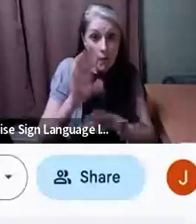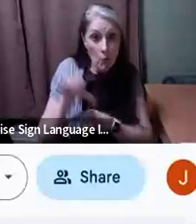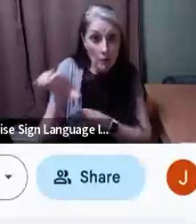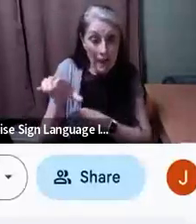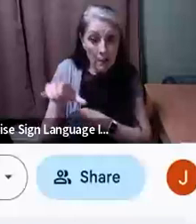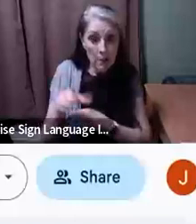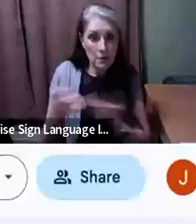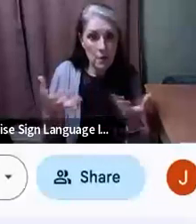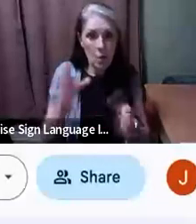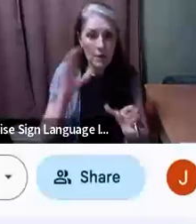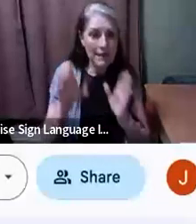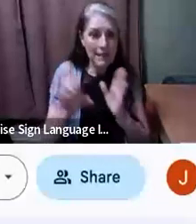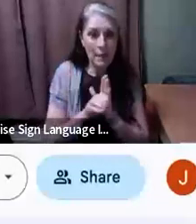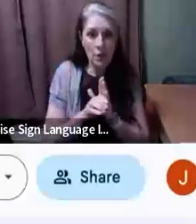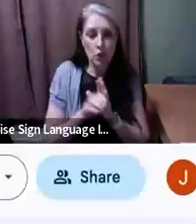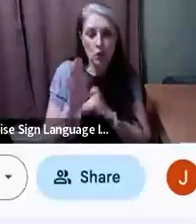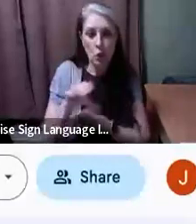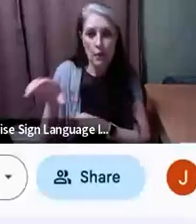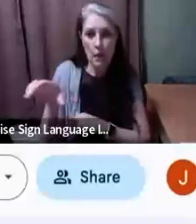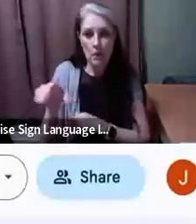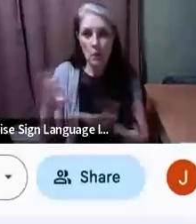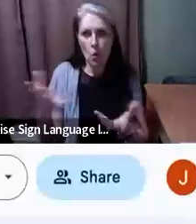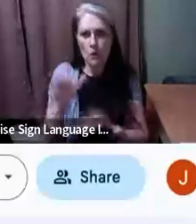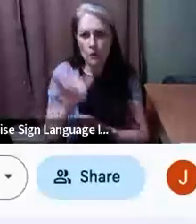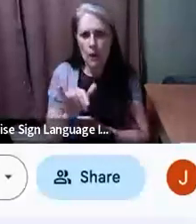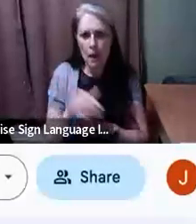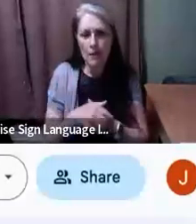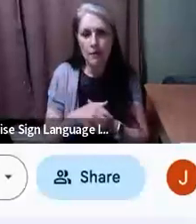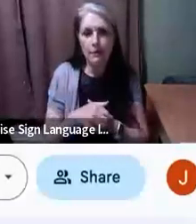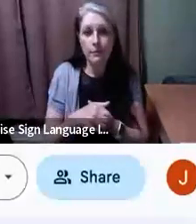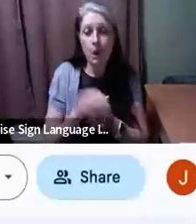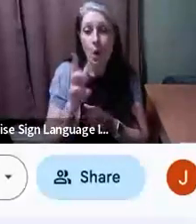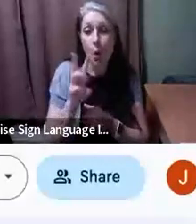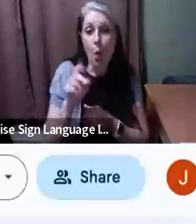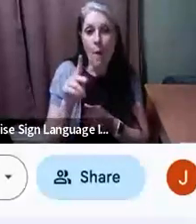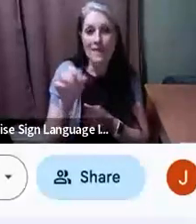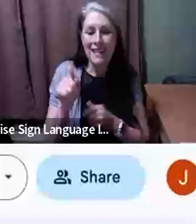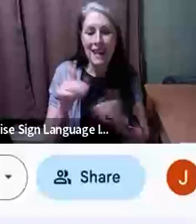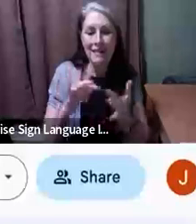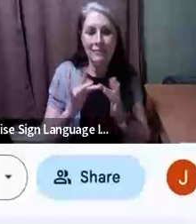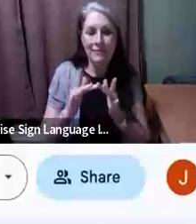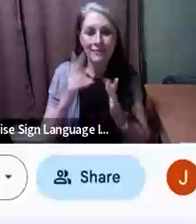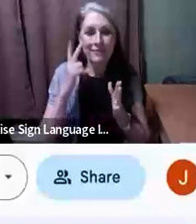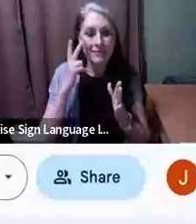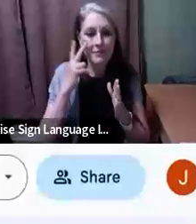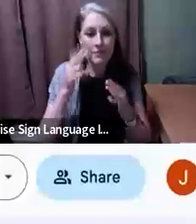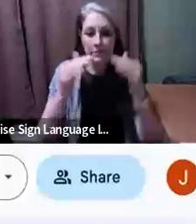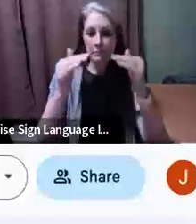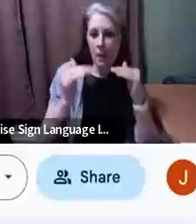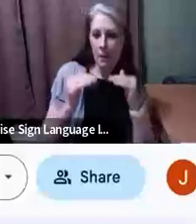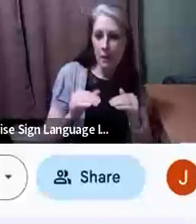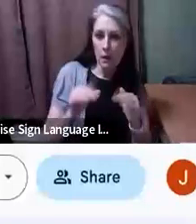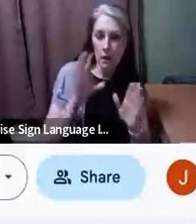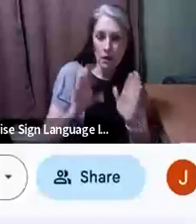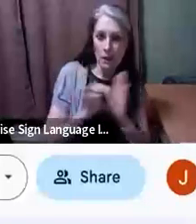What is an image caption? On a website, you will oftentimes see right below it an